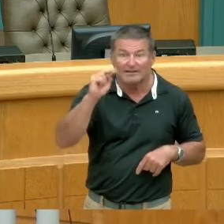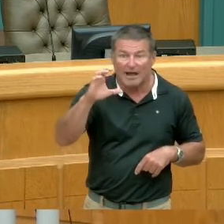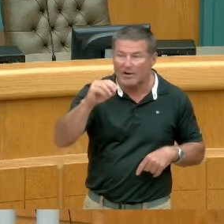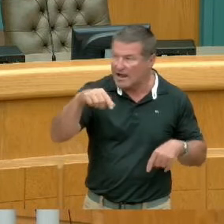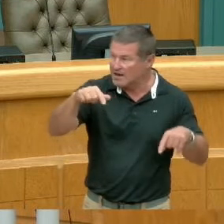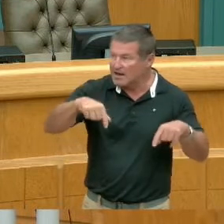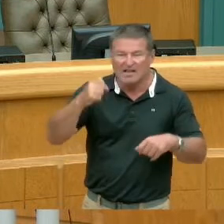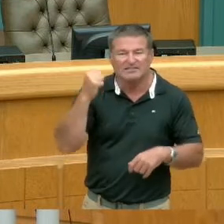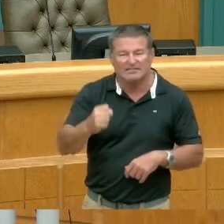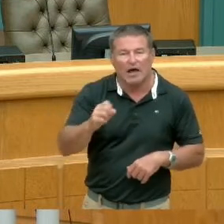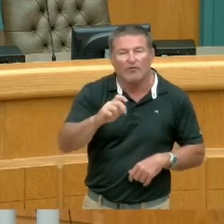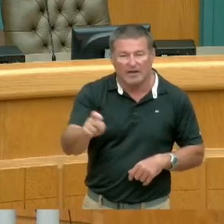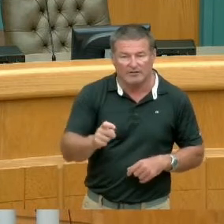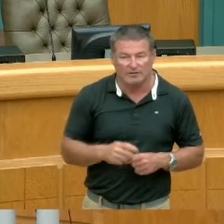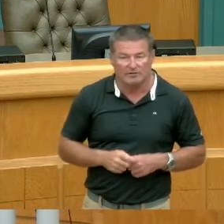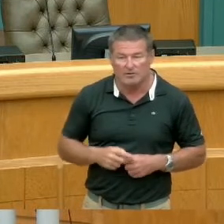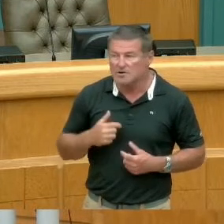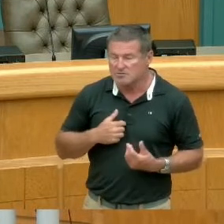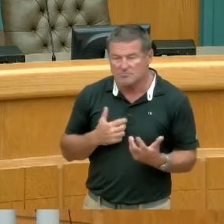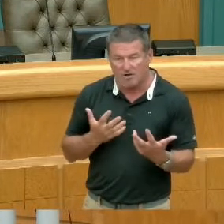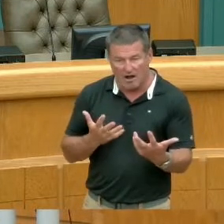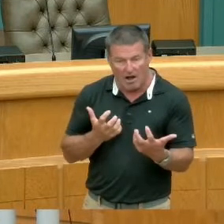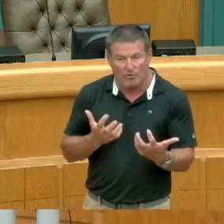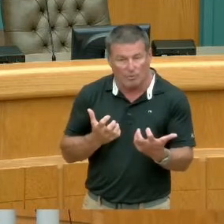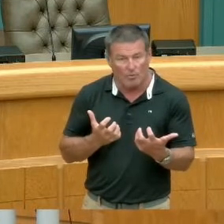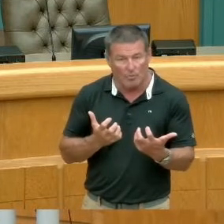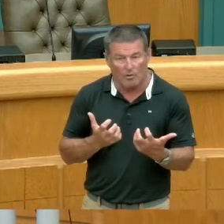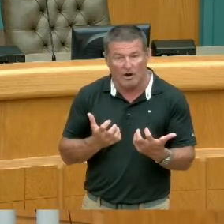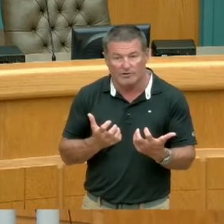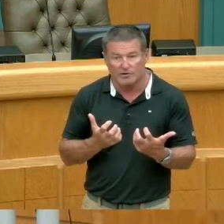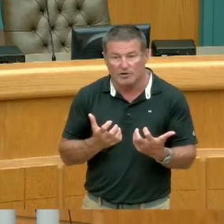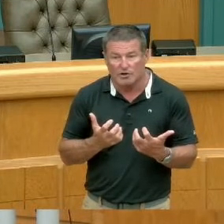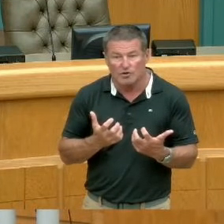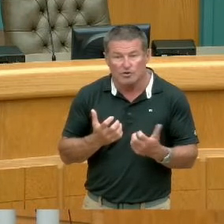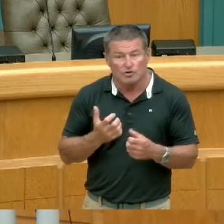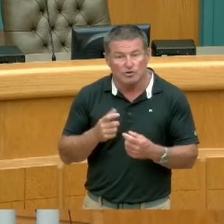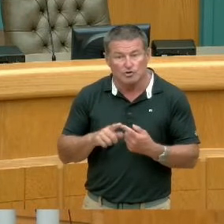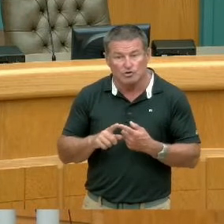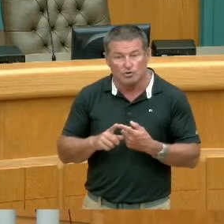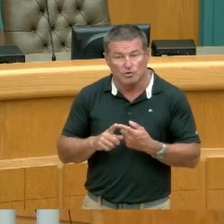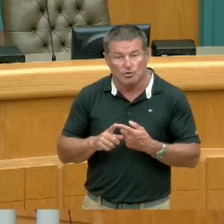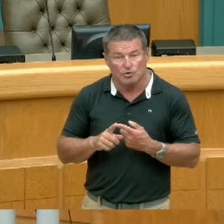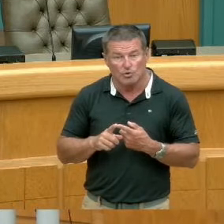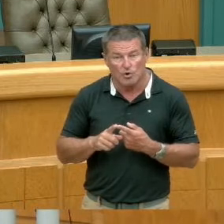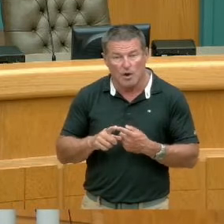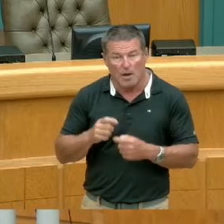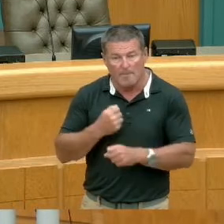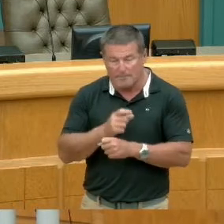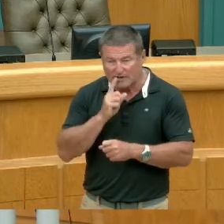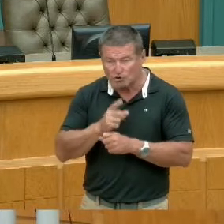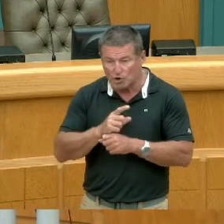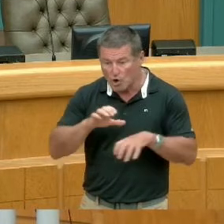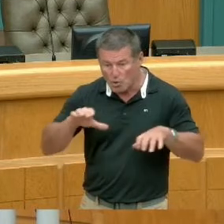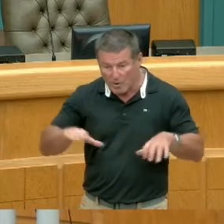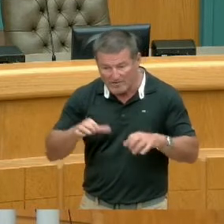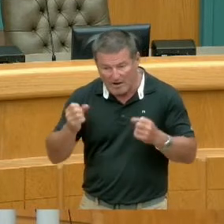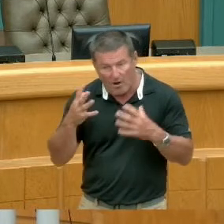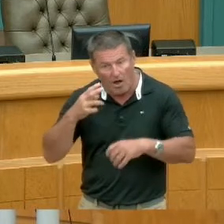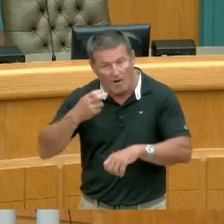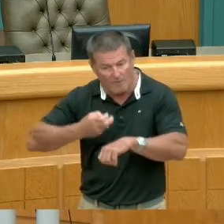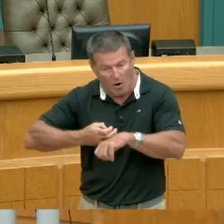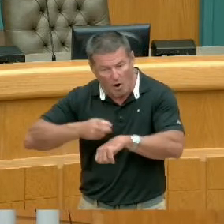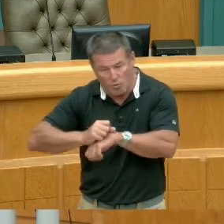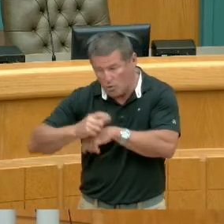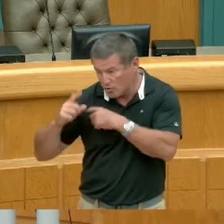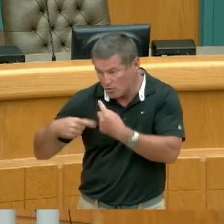I've always said, I want to lock in our gains. We have given up too much to go back. I want to